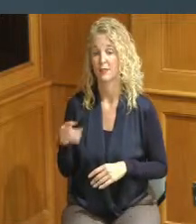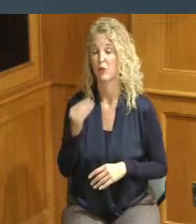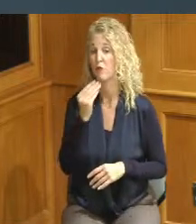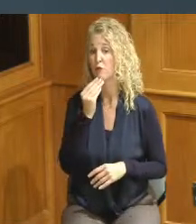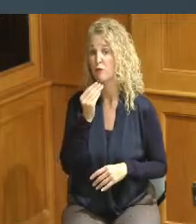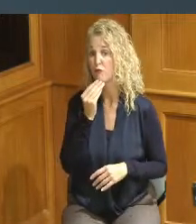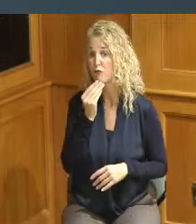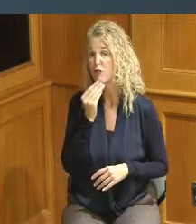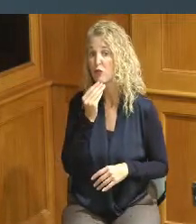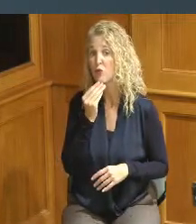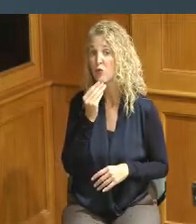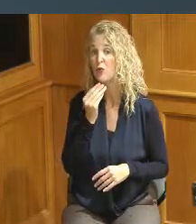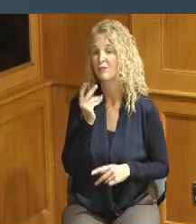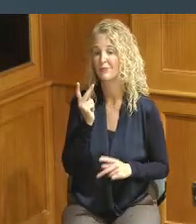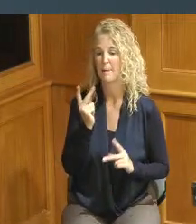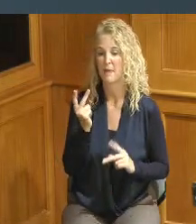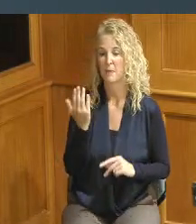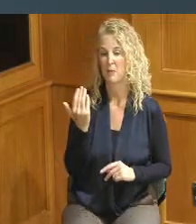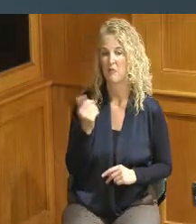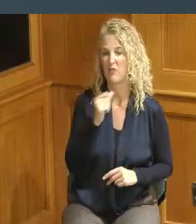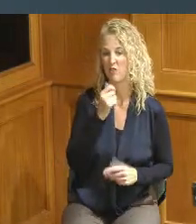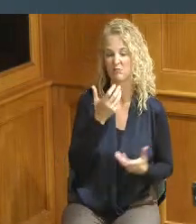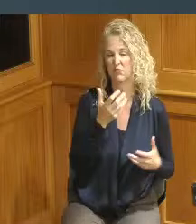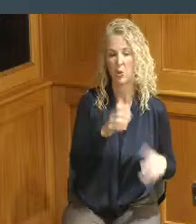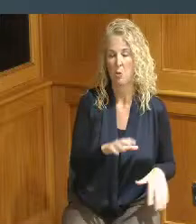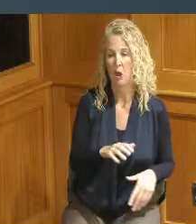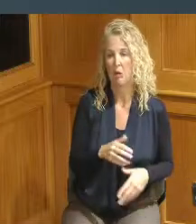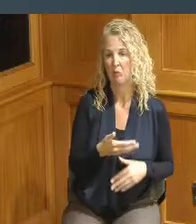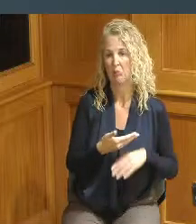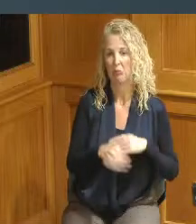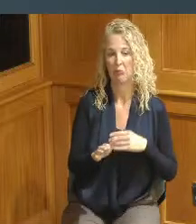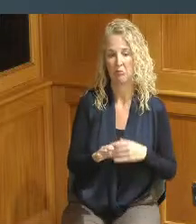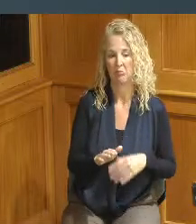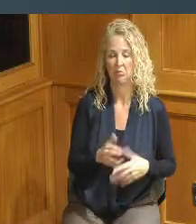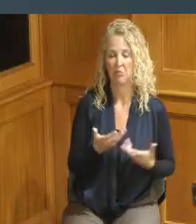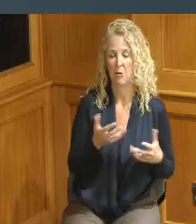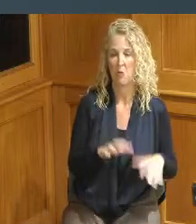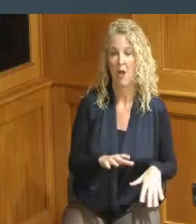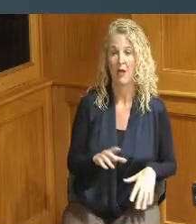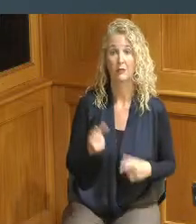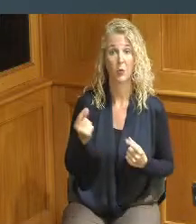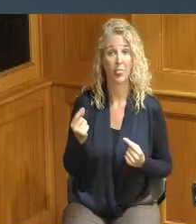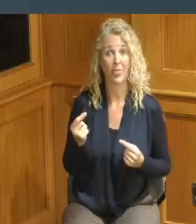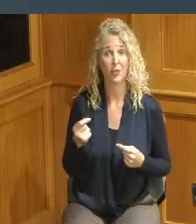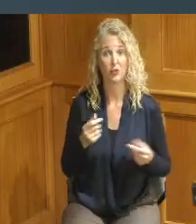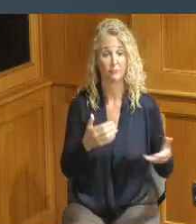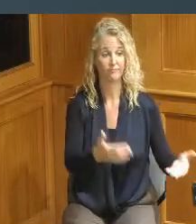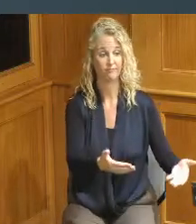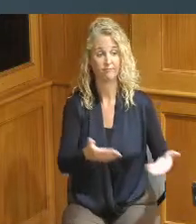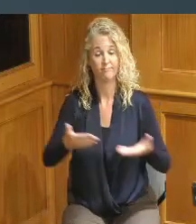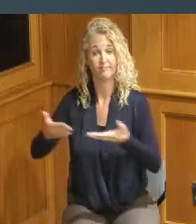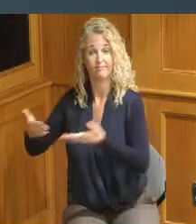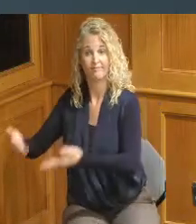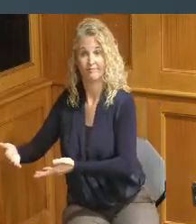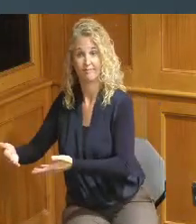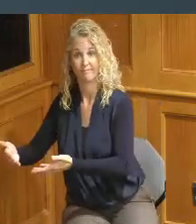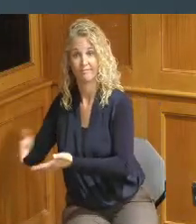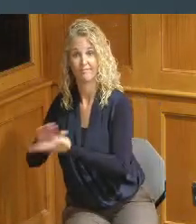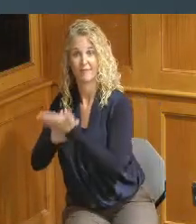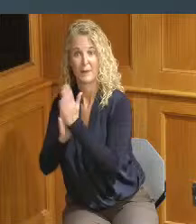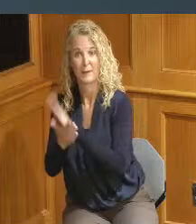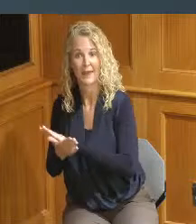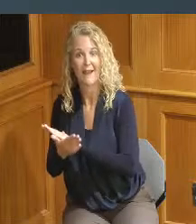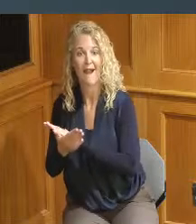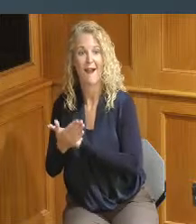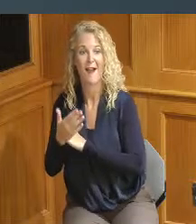that was waste food that people are, wasting, and they're repurposing that food, and they done turn that food into collard greens,